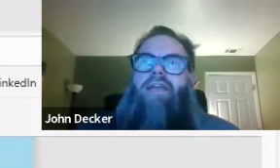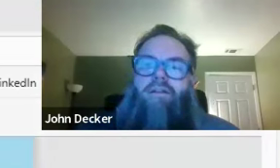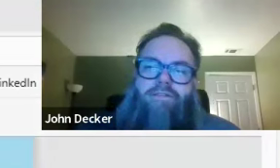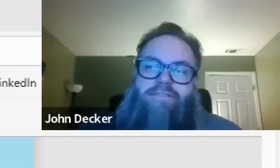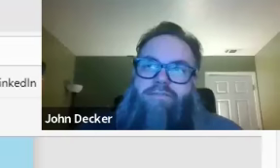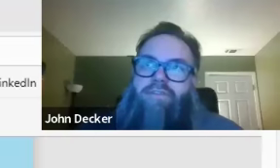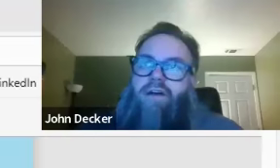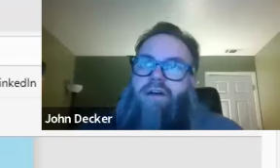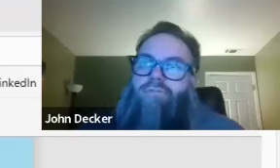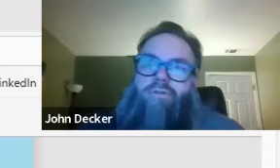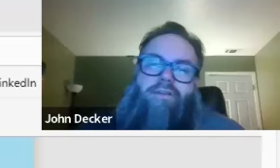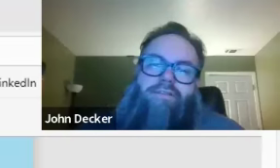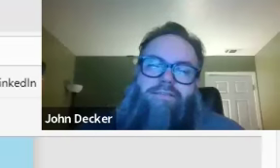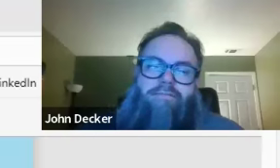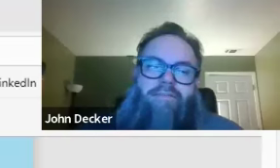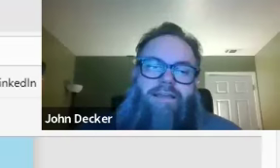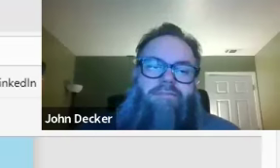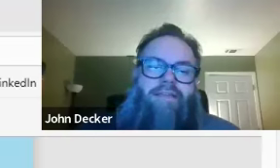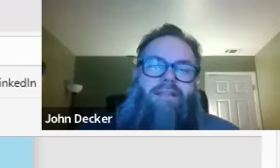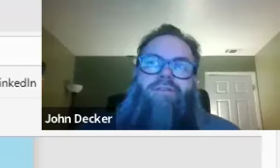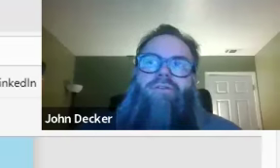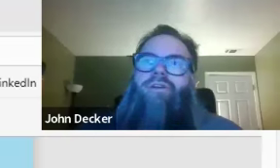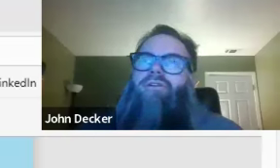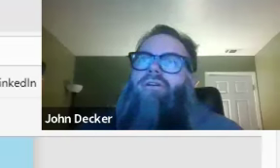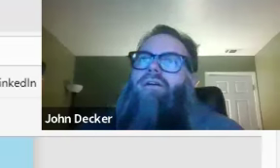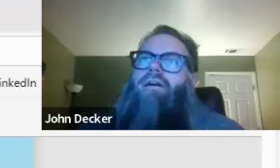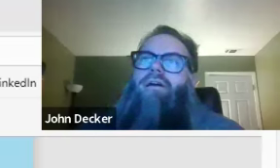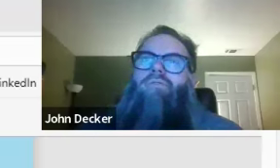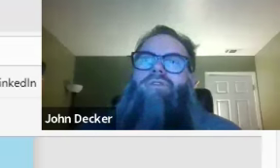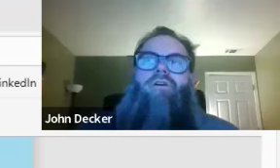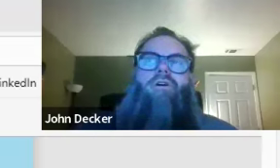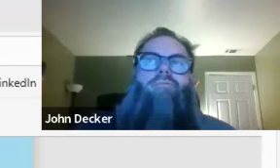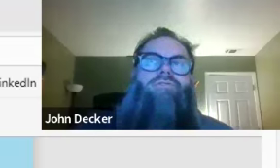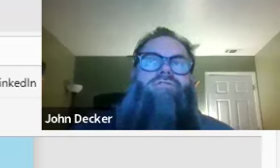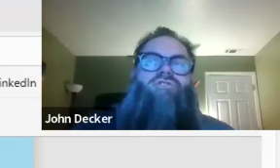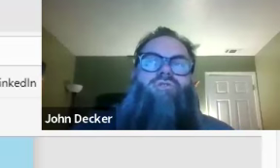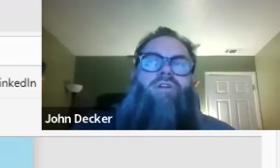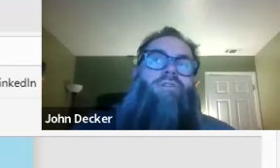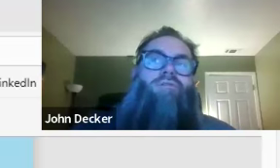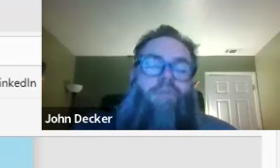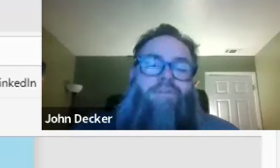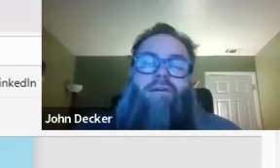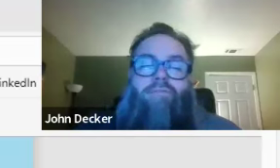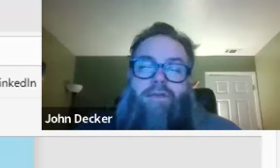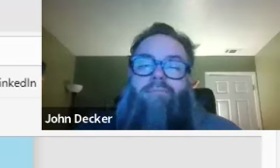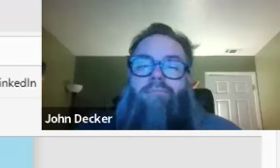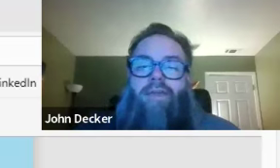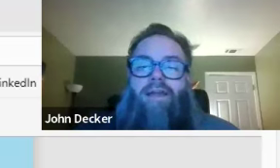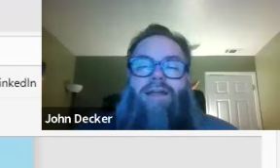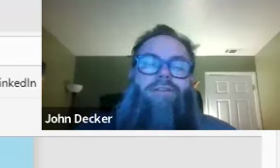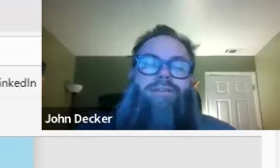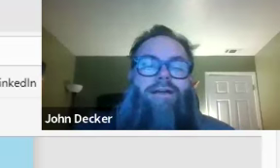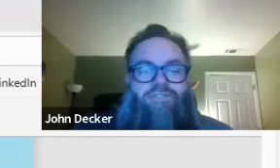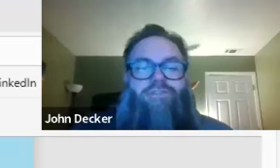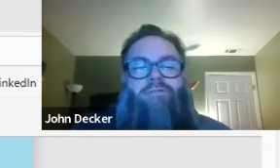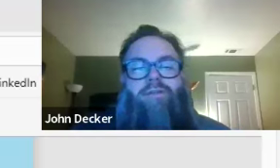We have 875 employees as the end of the calendar year, with almost 250 of them